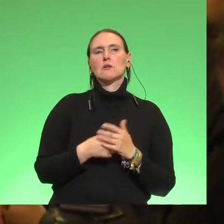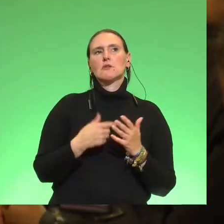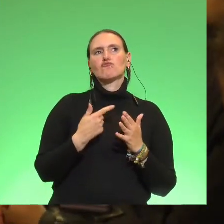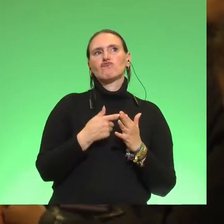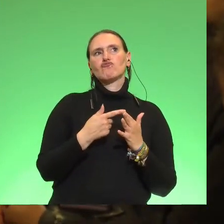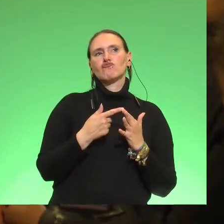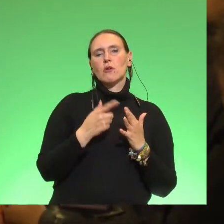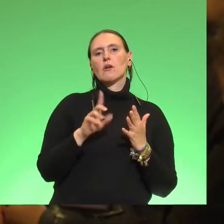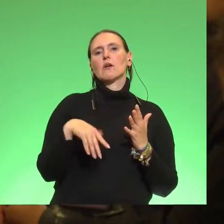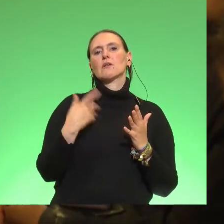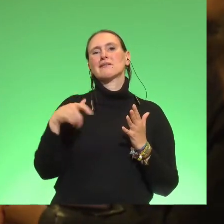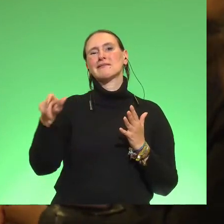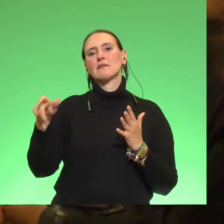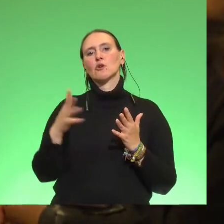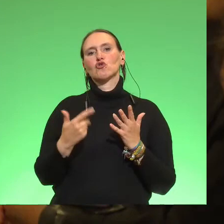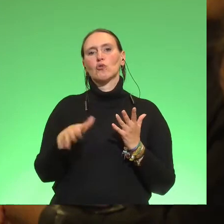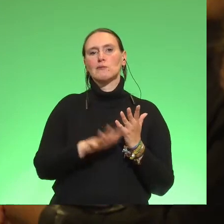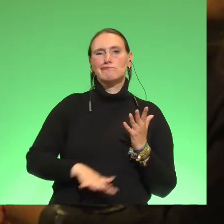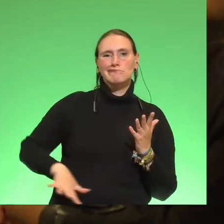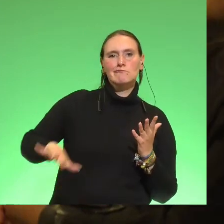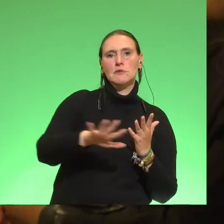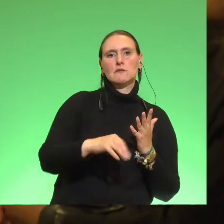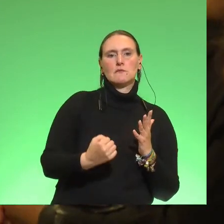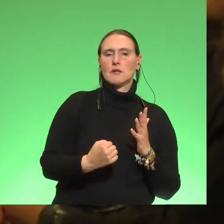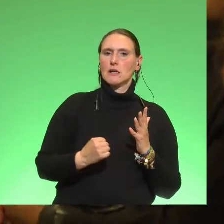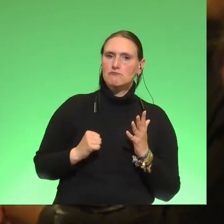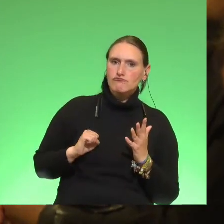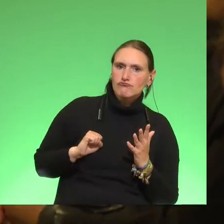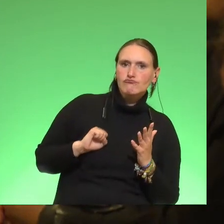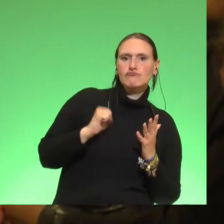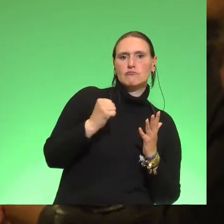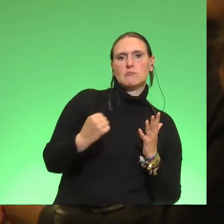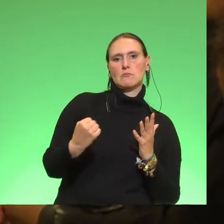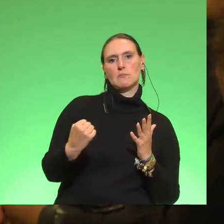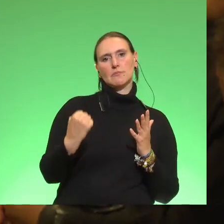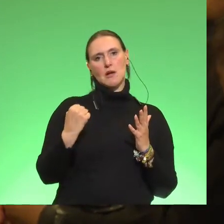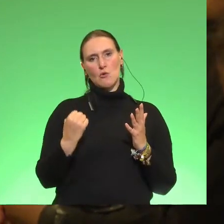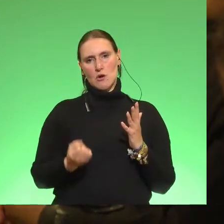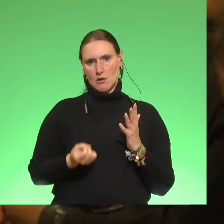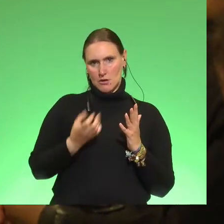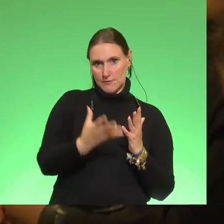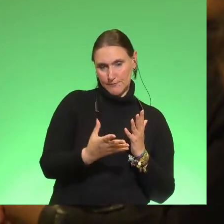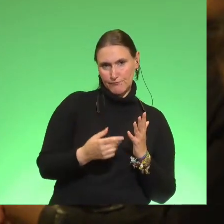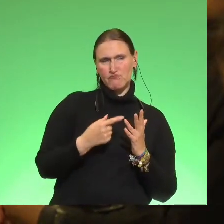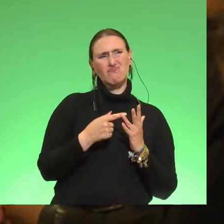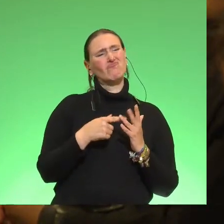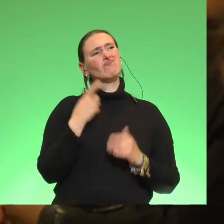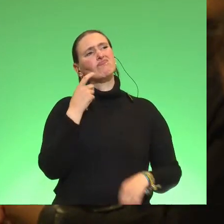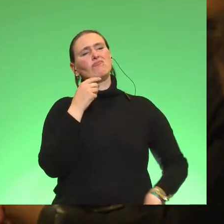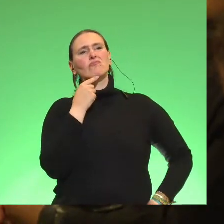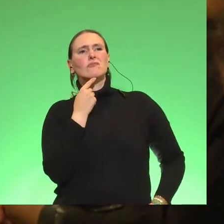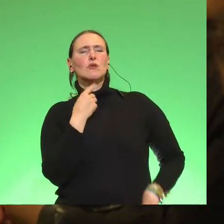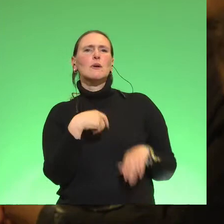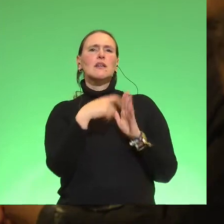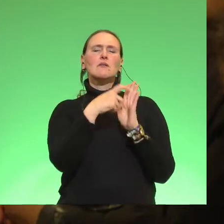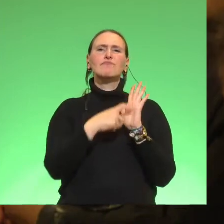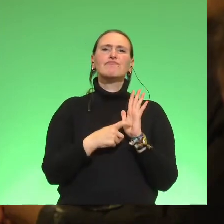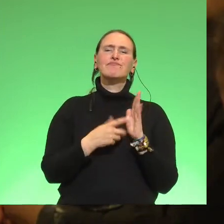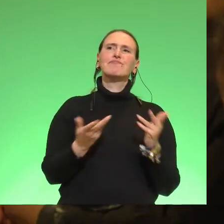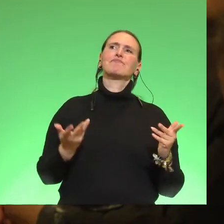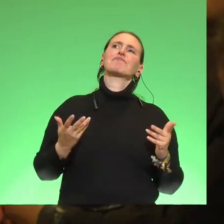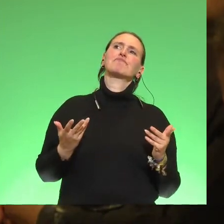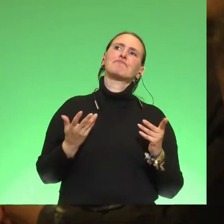keeps power in place. And I was just wondering what we need to do, like what are the conditions to make lumbung